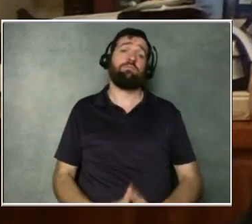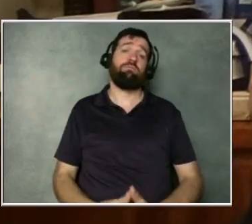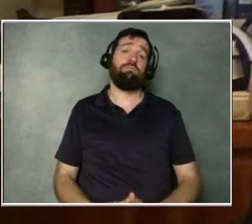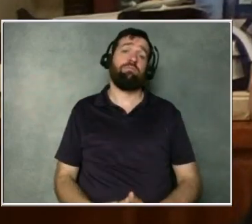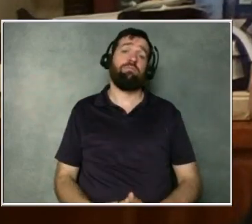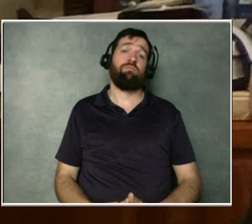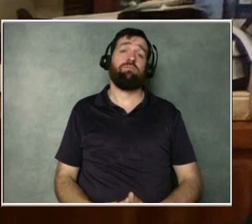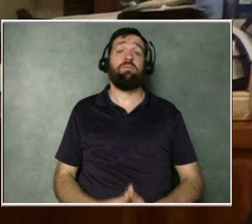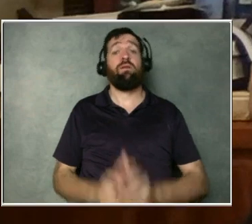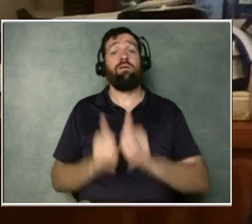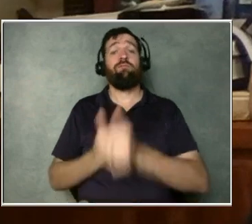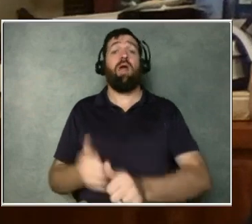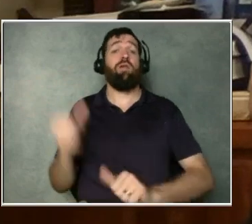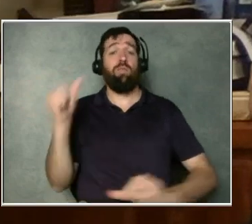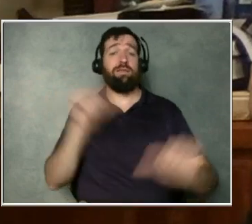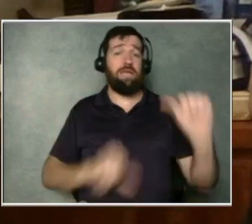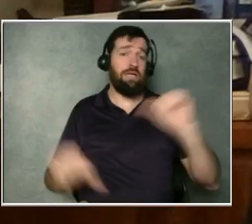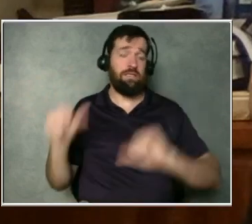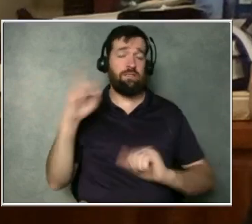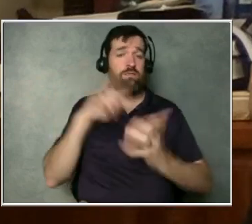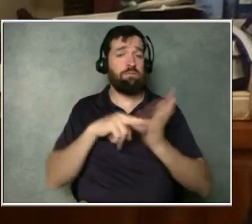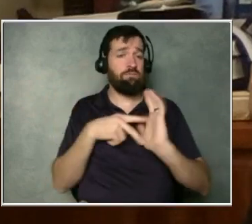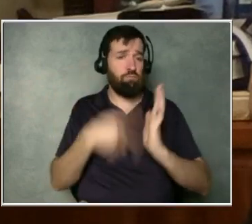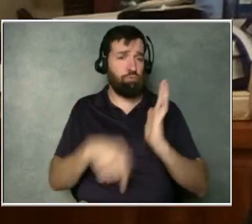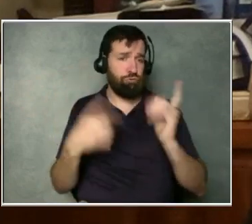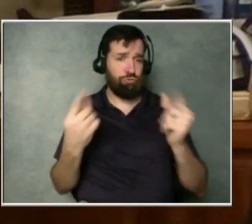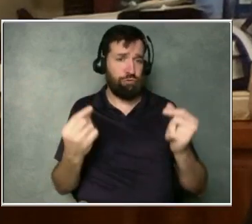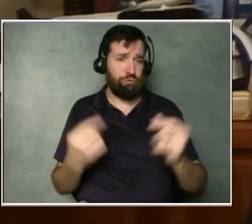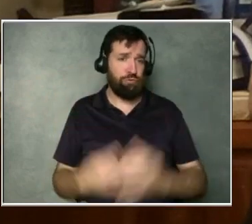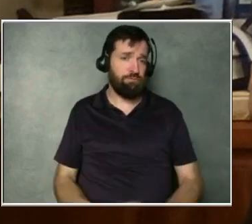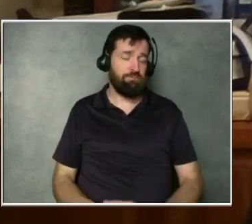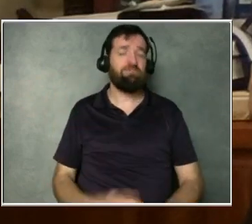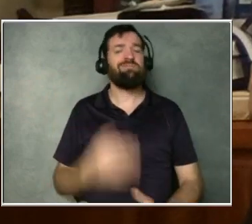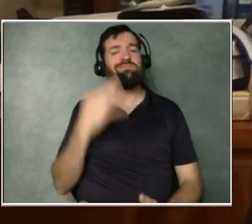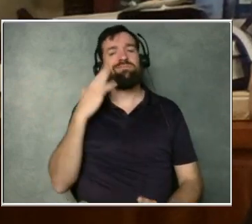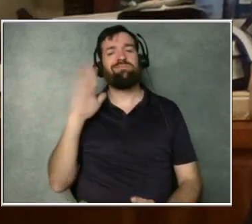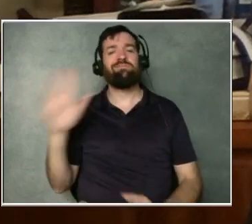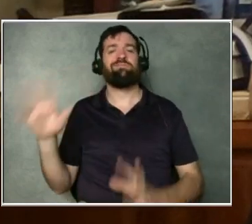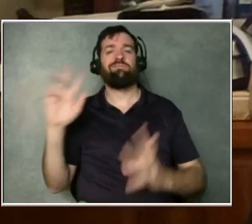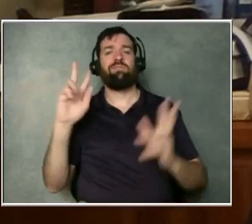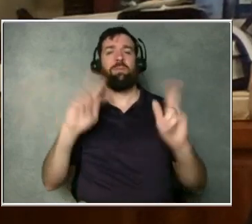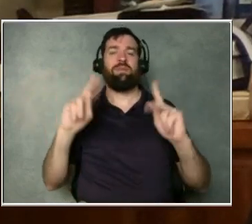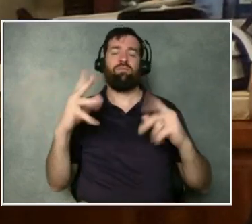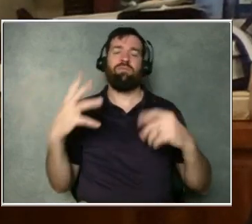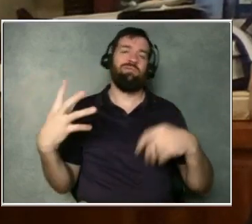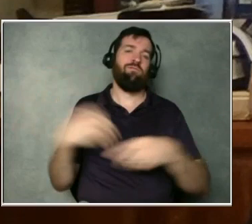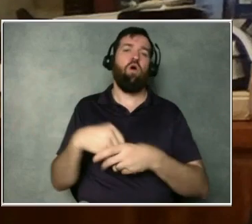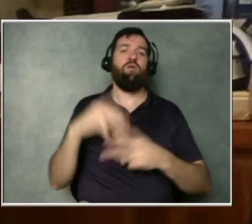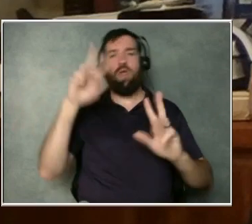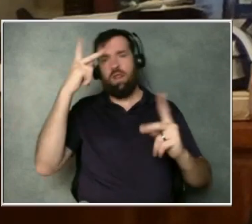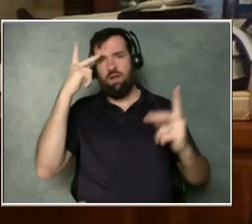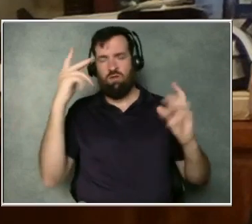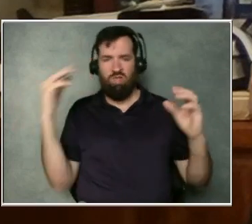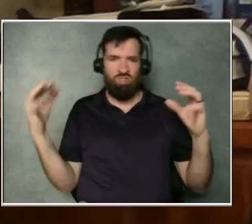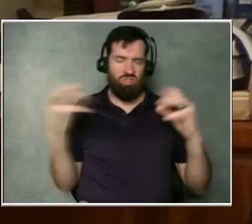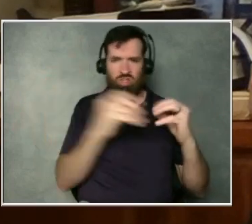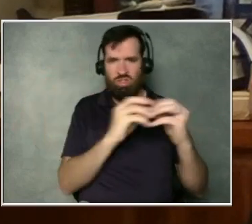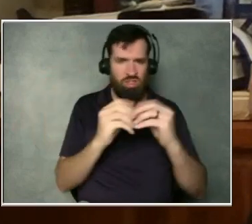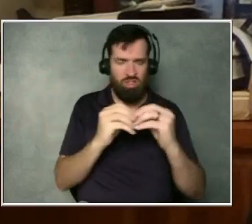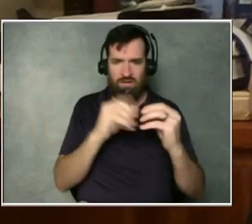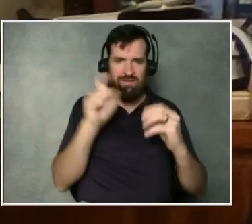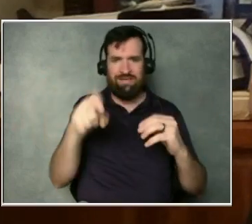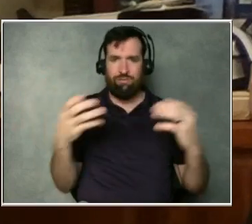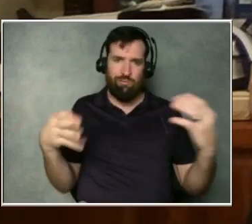the science in terms of what should be done. Now, I know people get politically engaged with this. Did we need to close the schools for